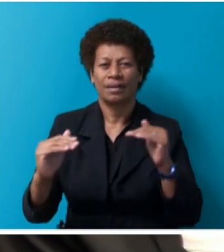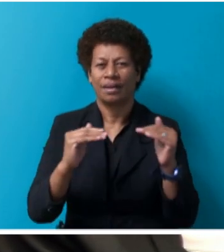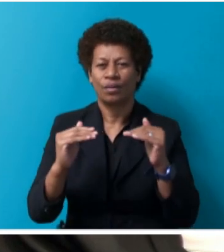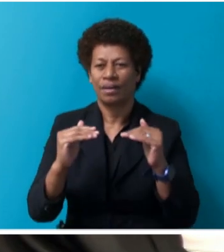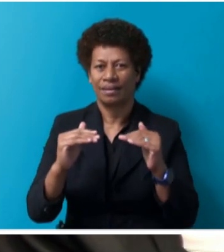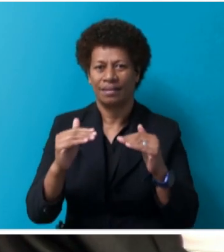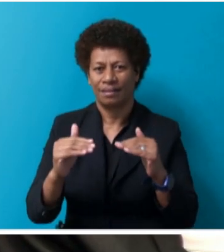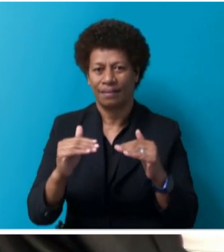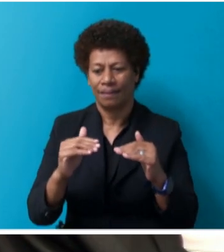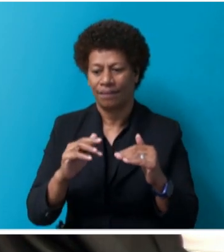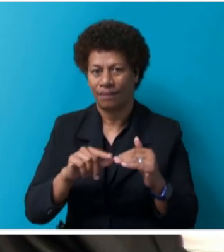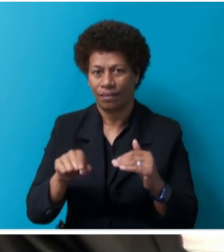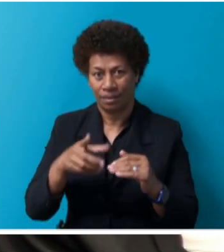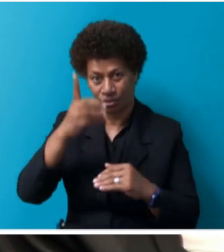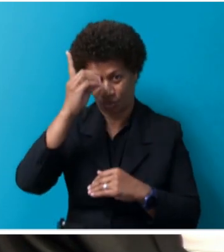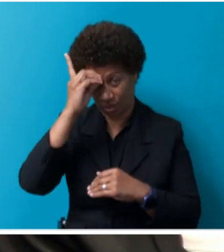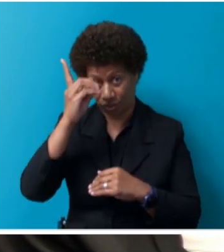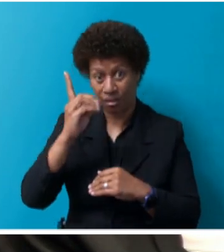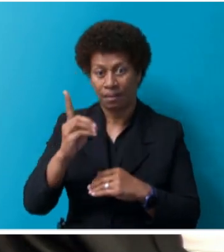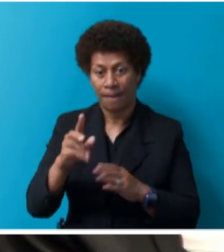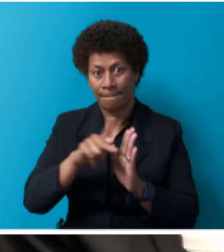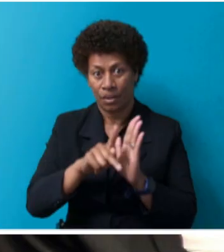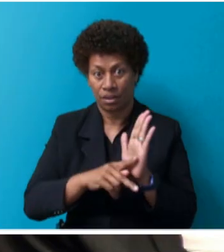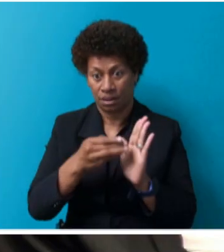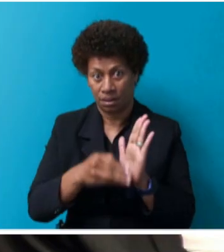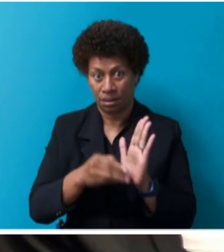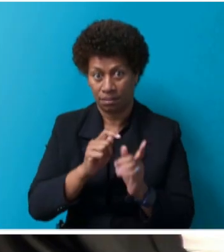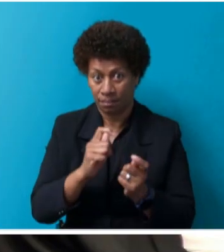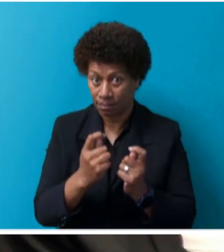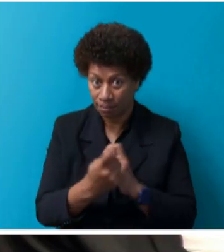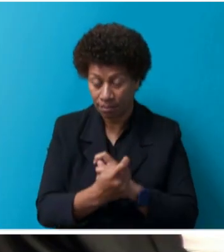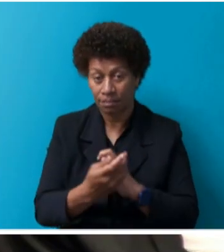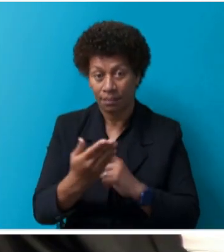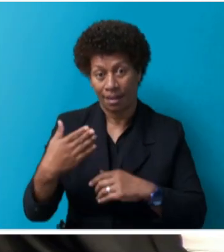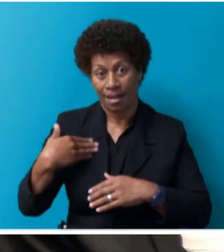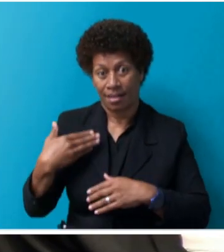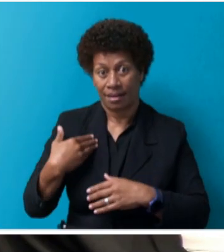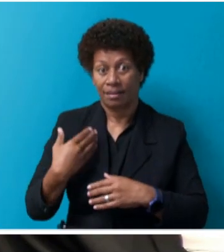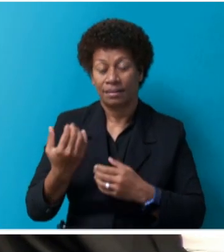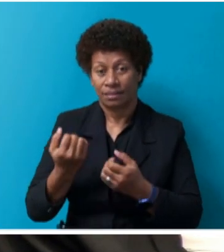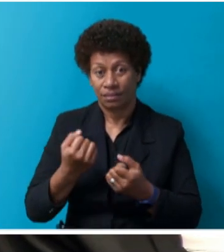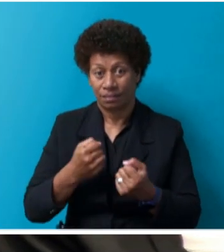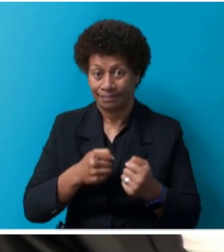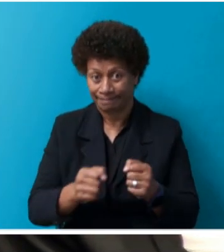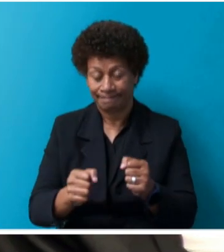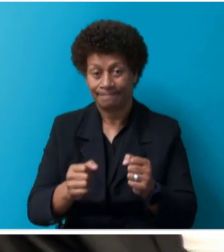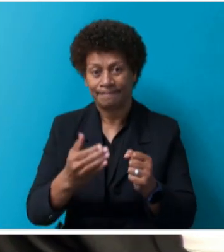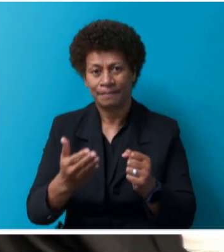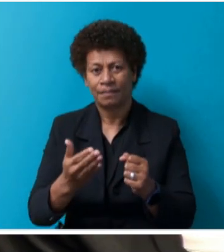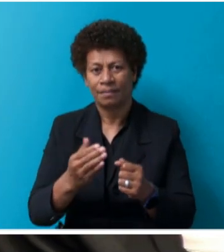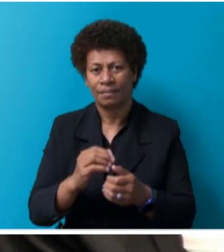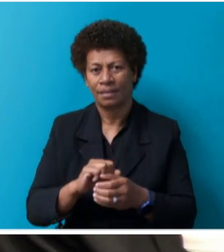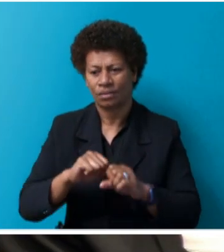through investments in education, policy reforms, health and infrastructure, systematic challenges continue to hinder women's